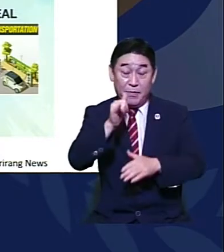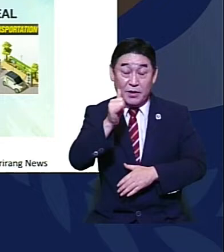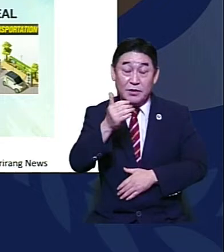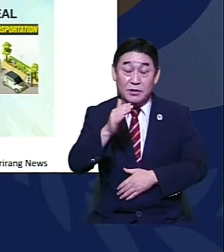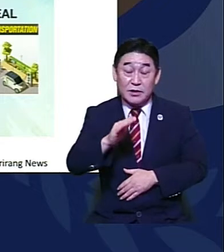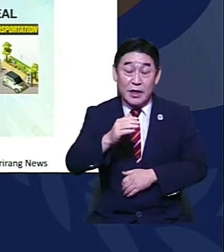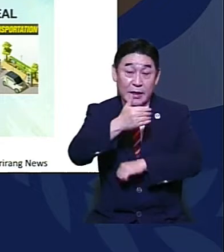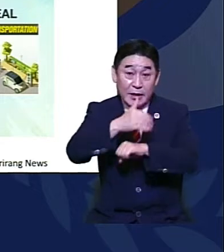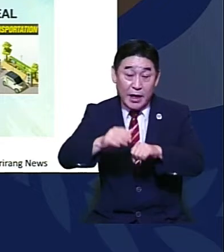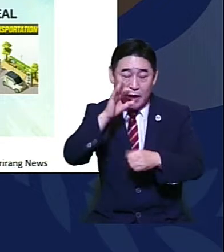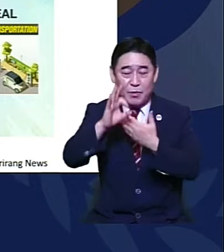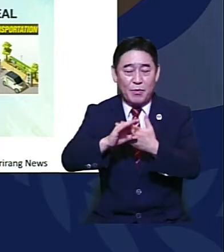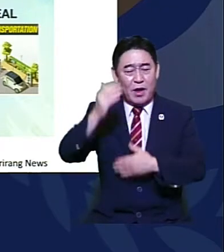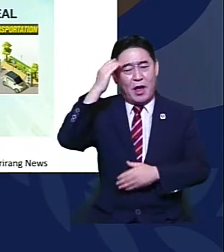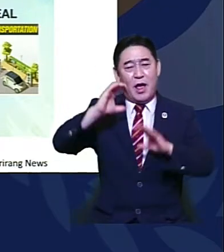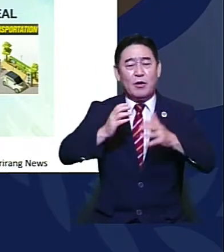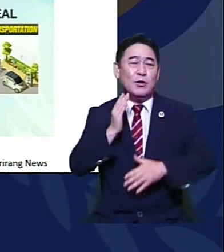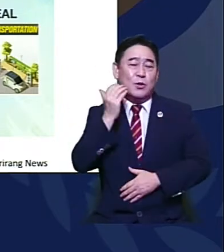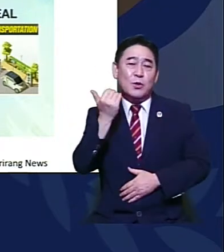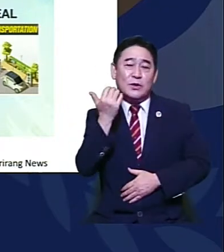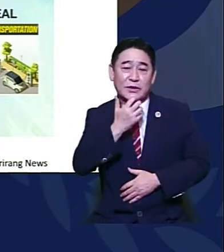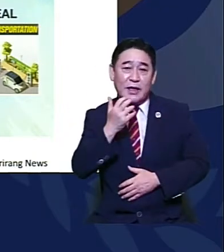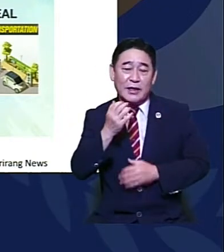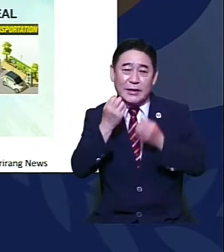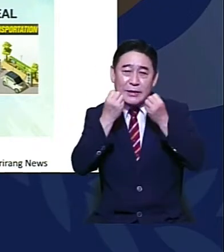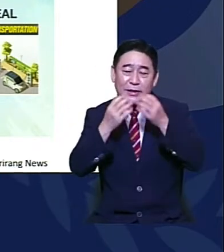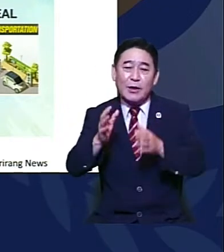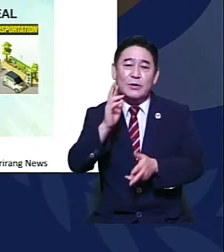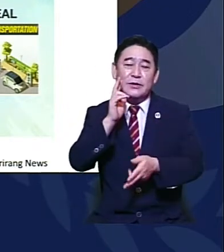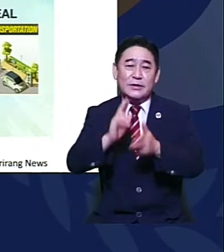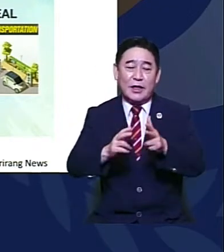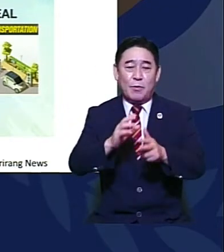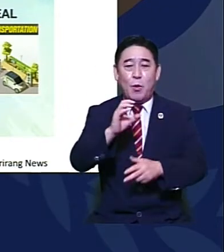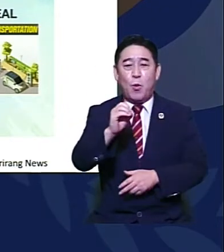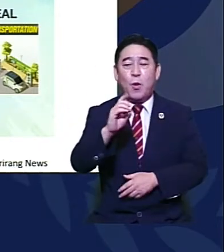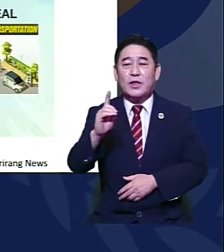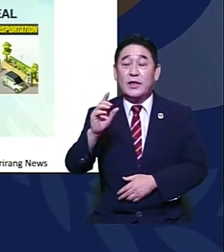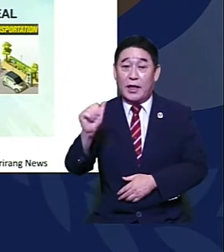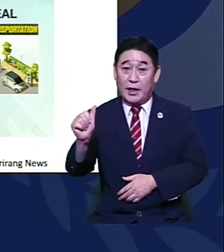Korean Green New Deal ODA covers climate,